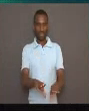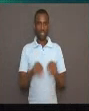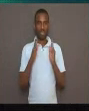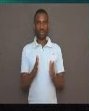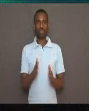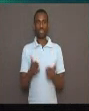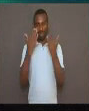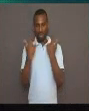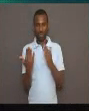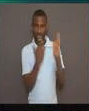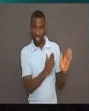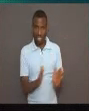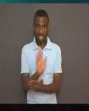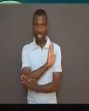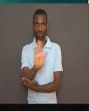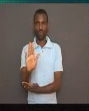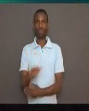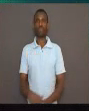Students, let's get ready.